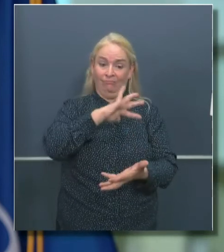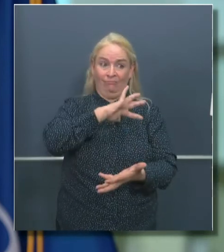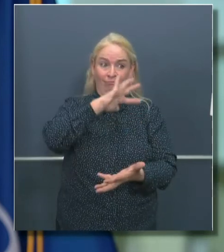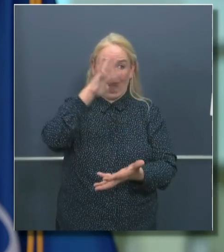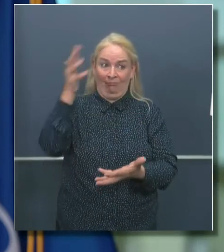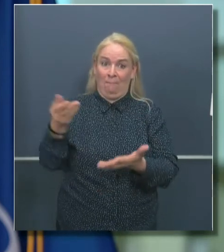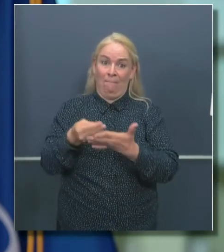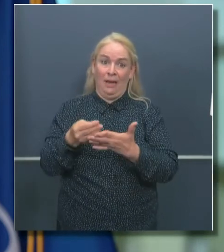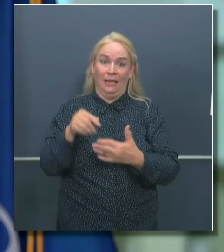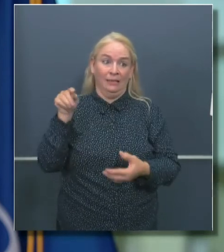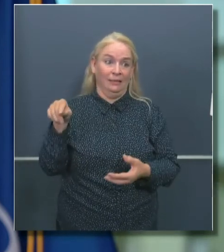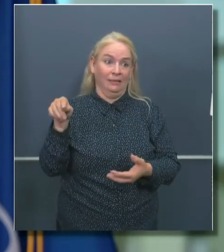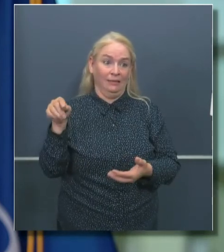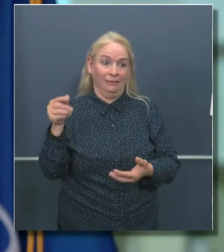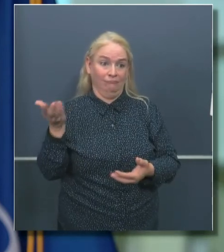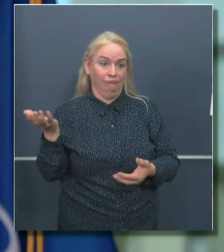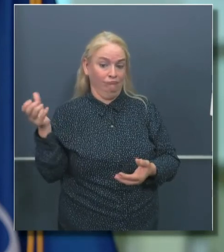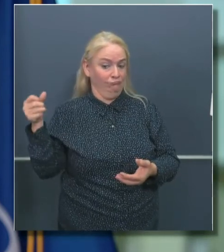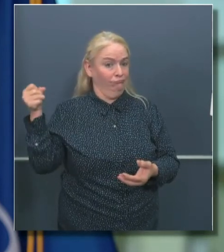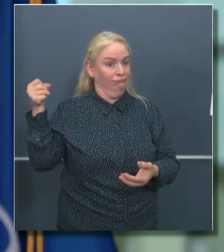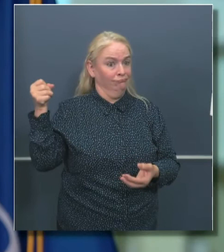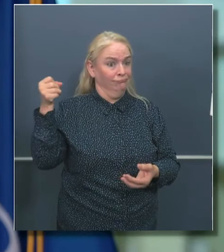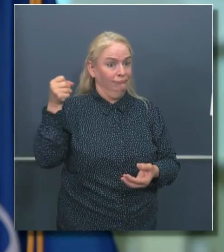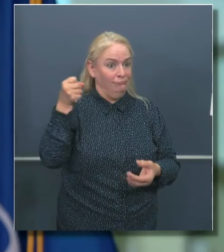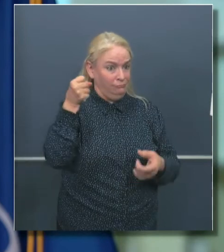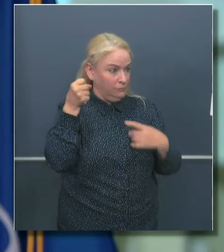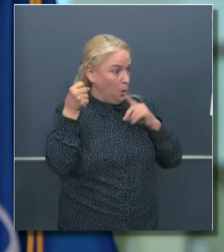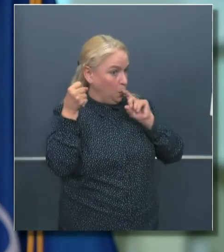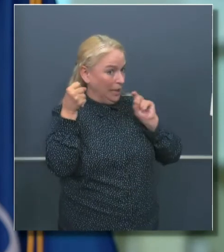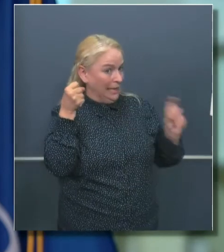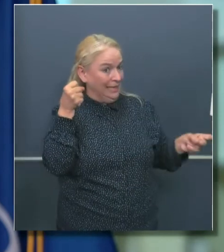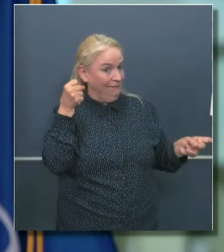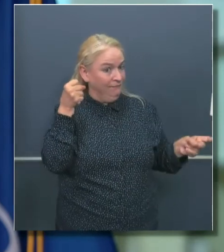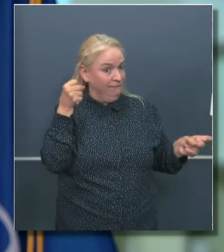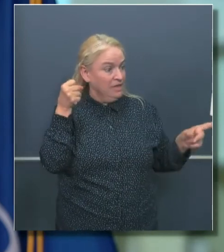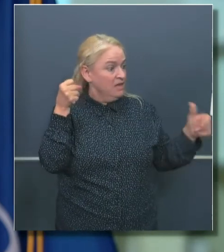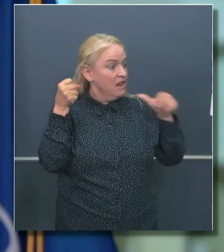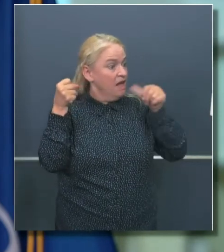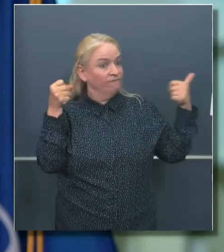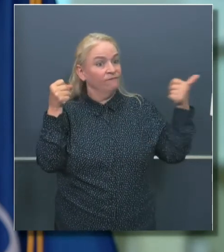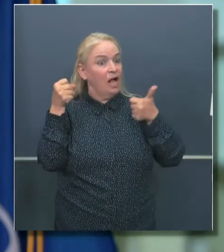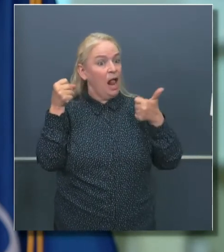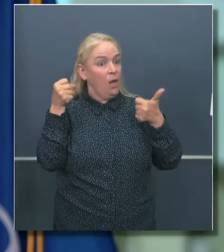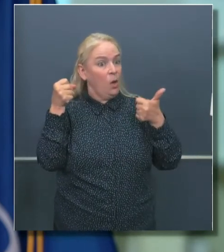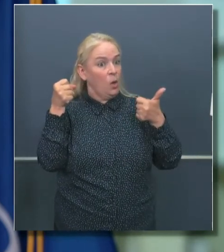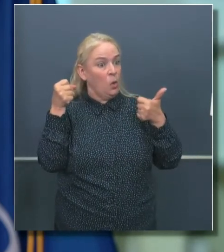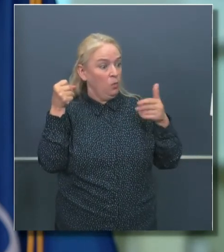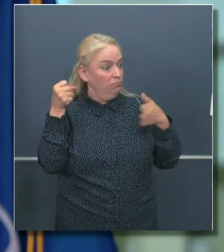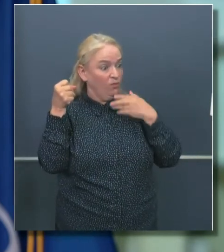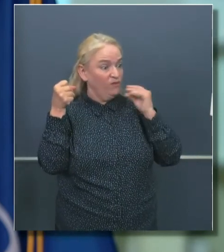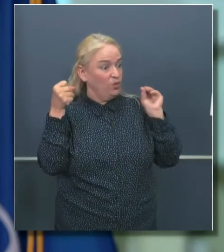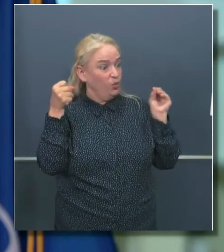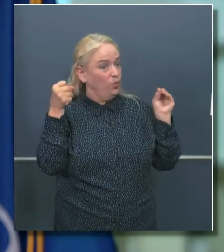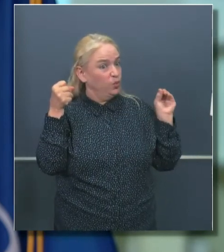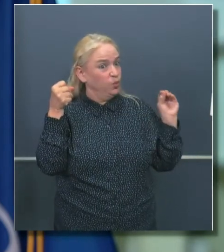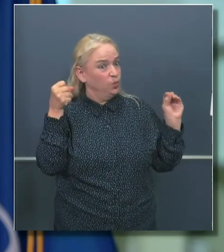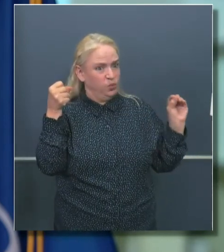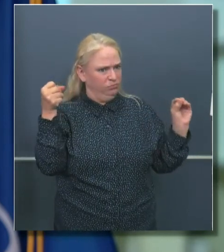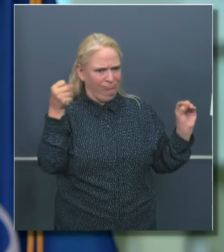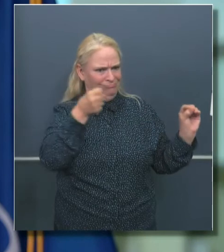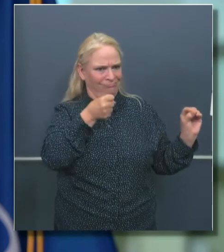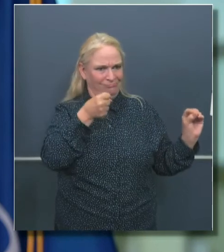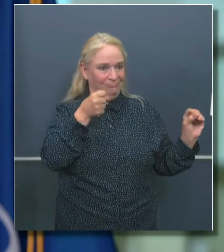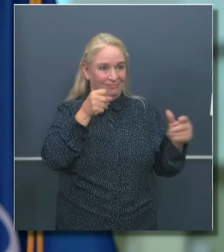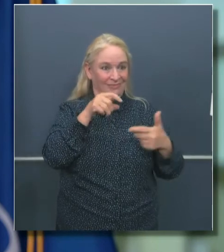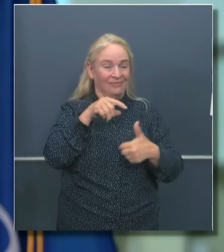billion of resources, what we refer to as CARES Act dollars and realignment dollars,